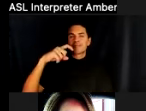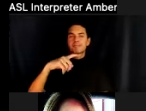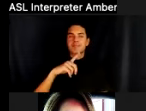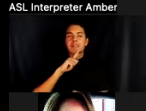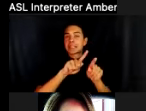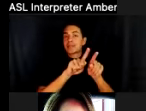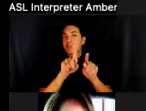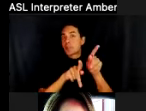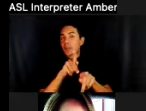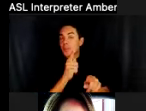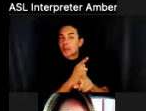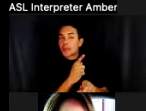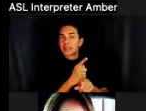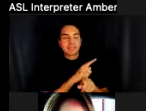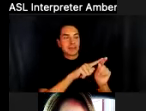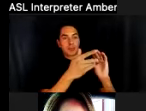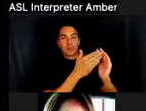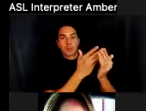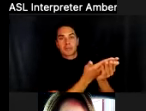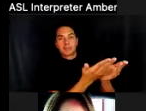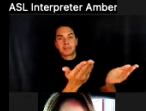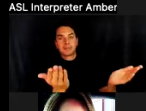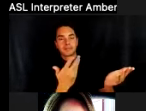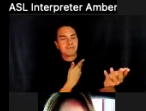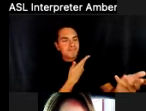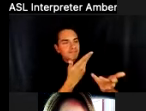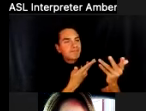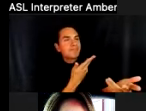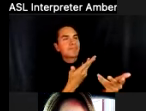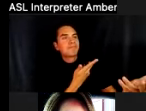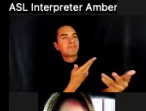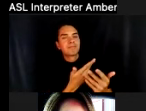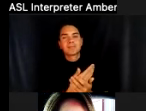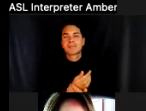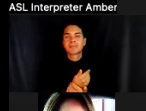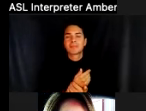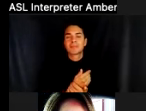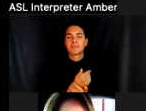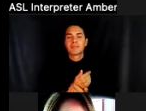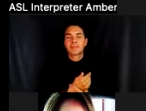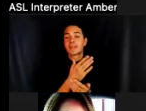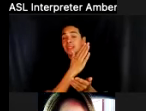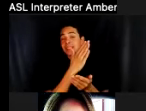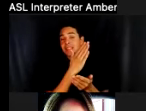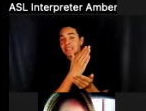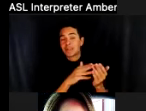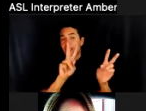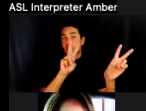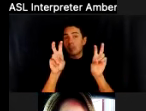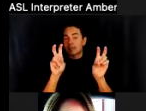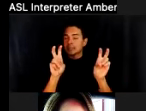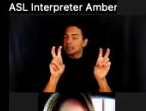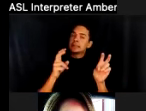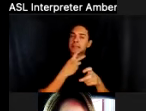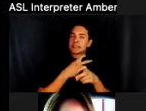and also different in different communities, as some of these topics, like we said, might be less frequently discussed. So something I was